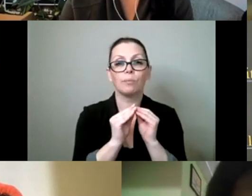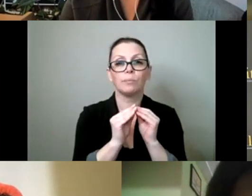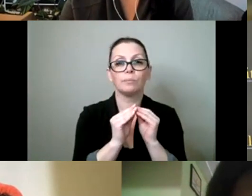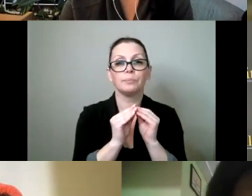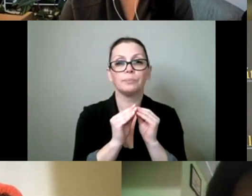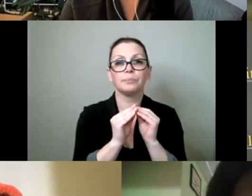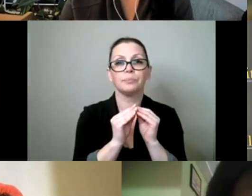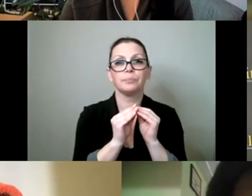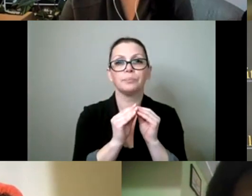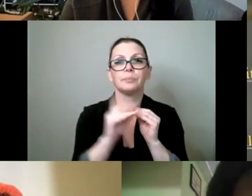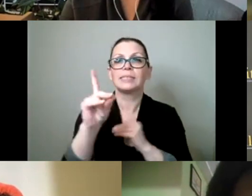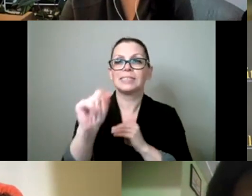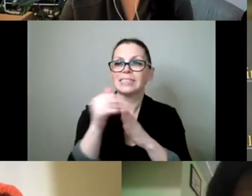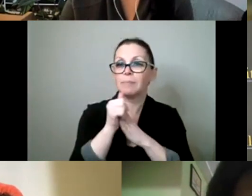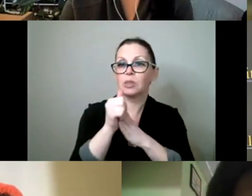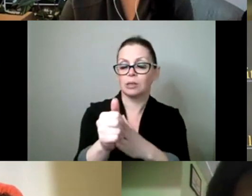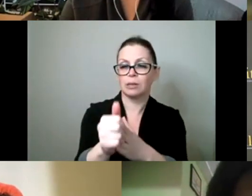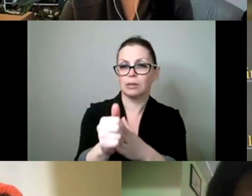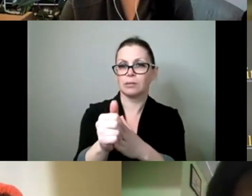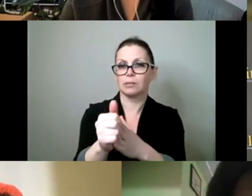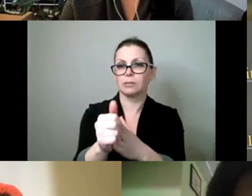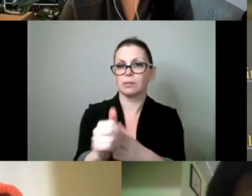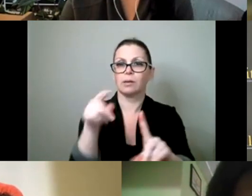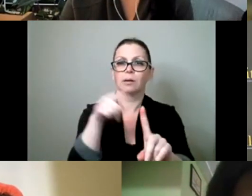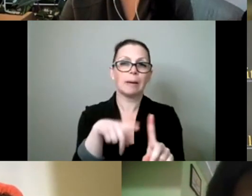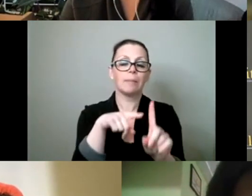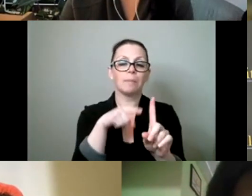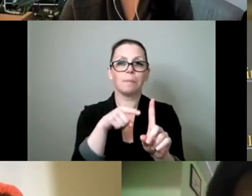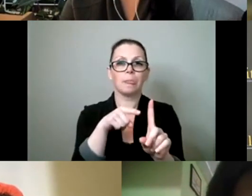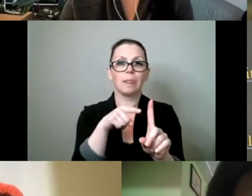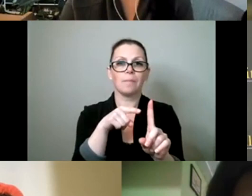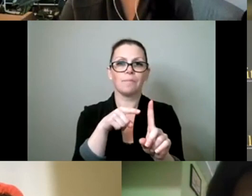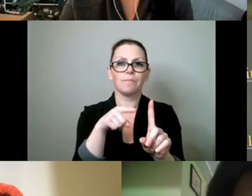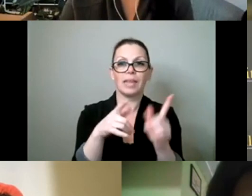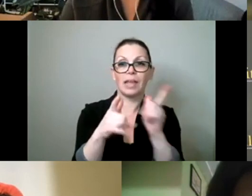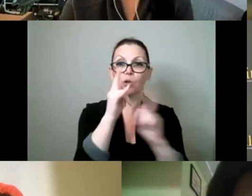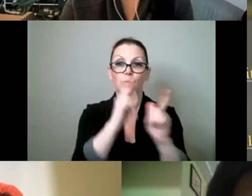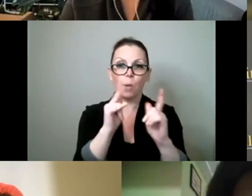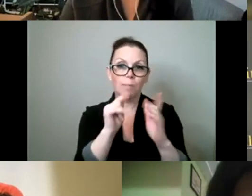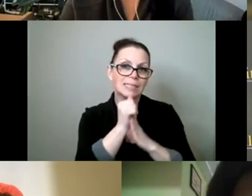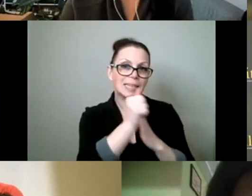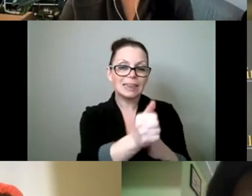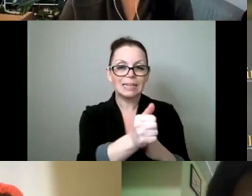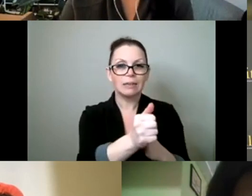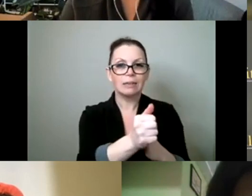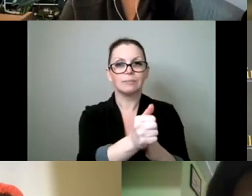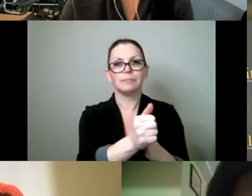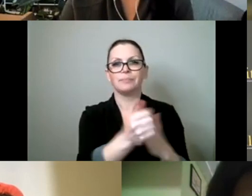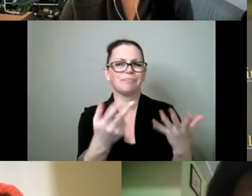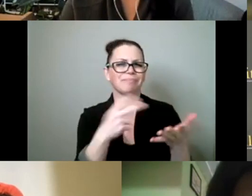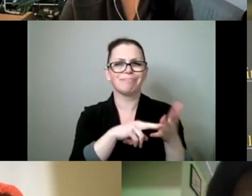more disabled leads where they are, you know, the romantic lead.